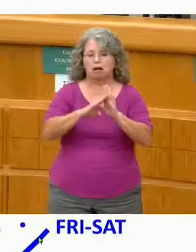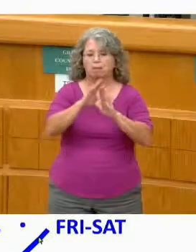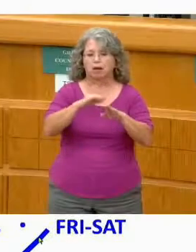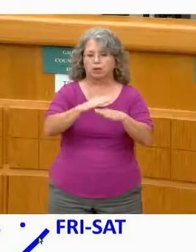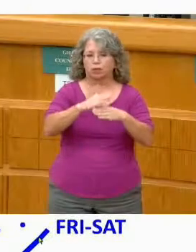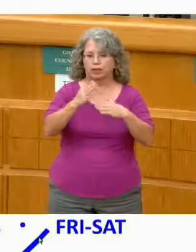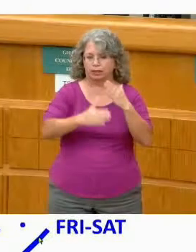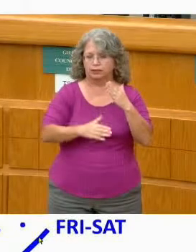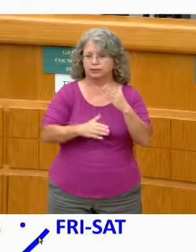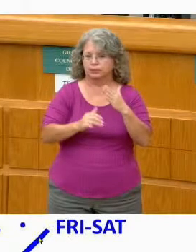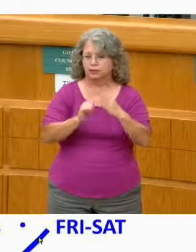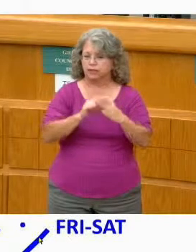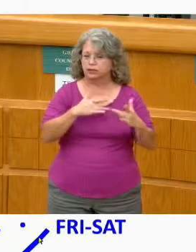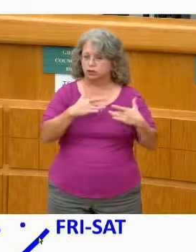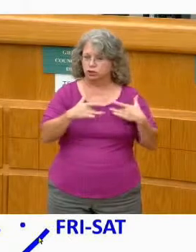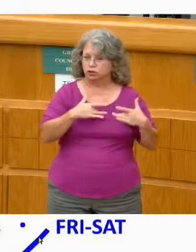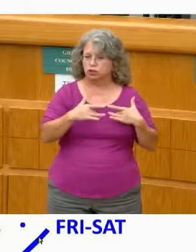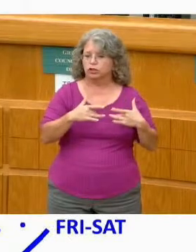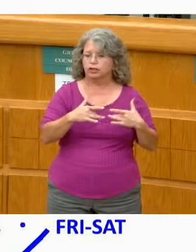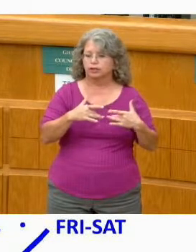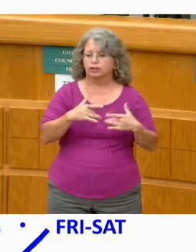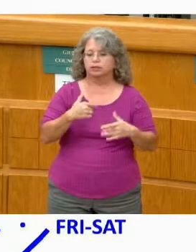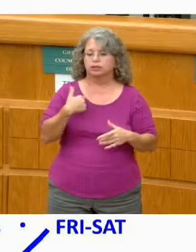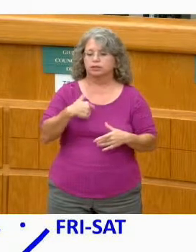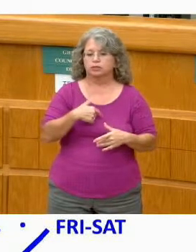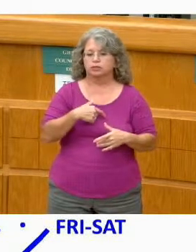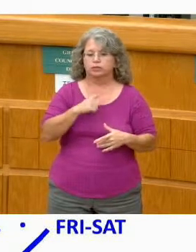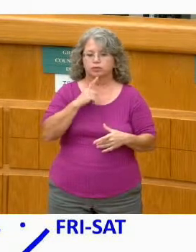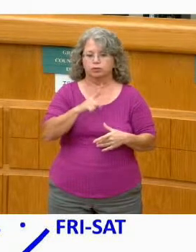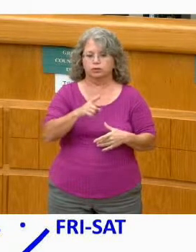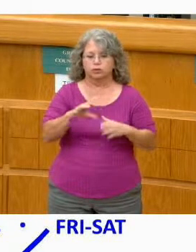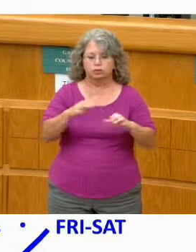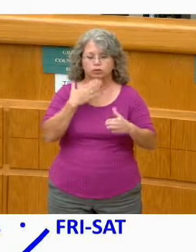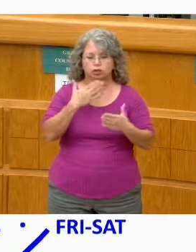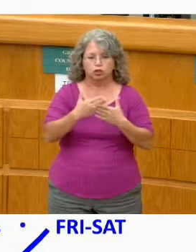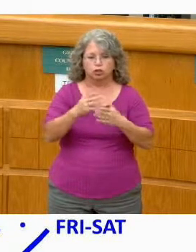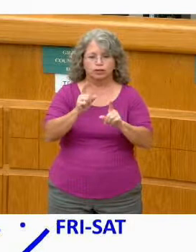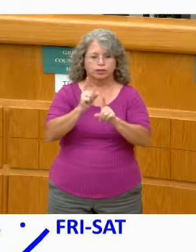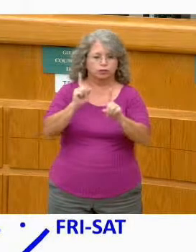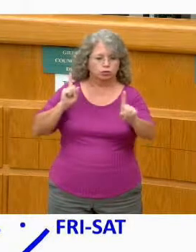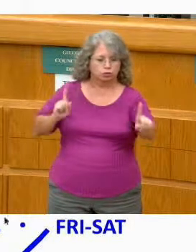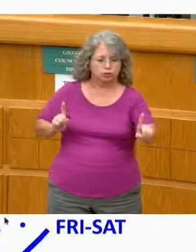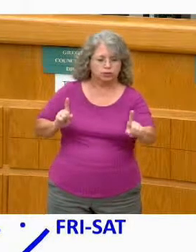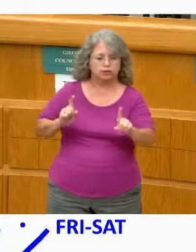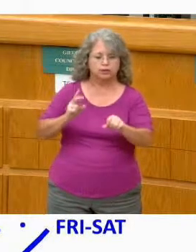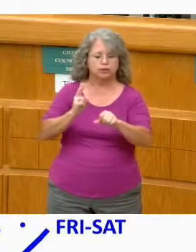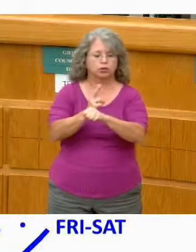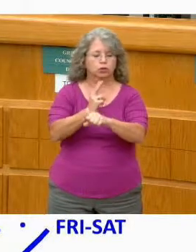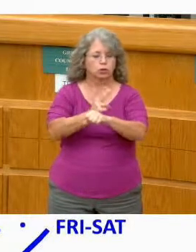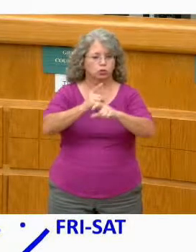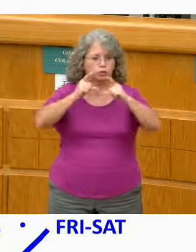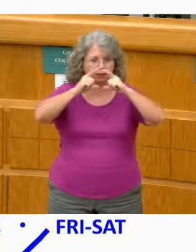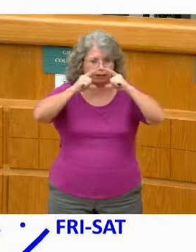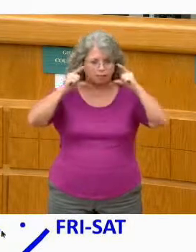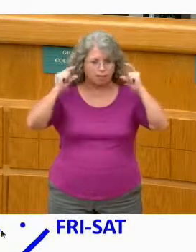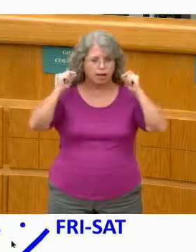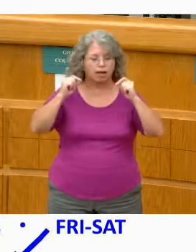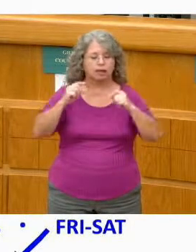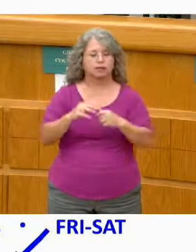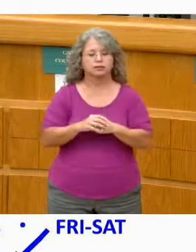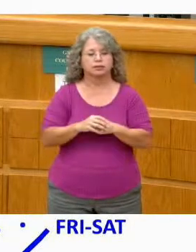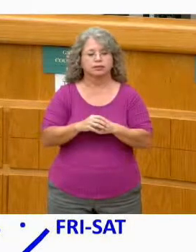but this trend upwards is a bit concerning. Now, if we're doing really good at social distancing and wearing masks, then